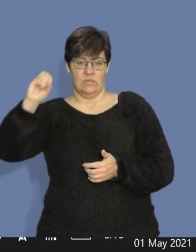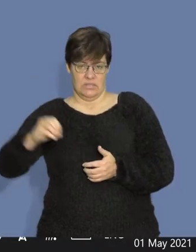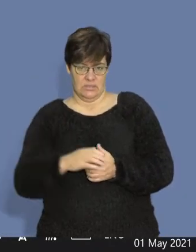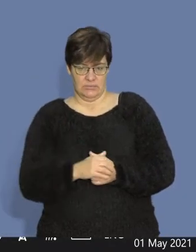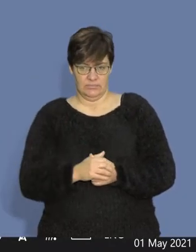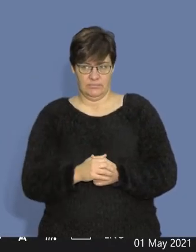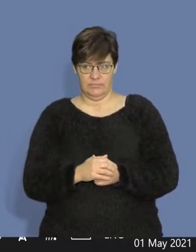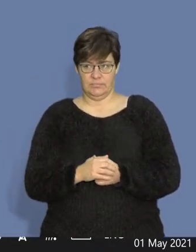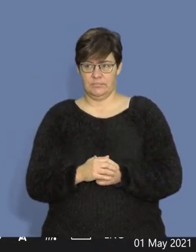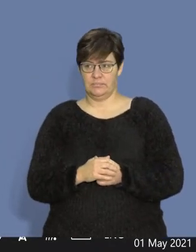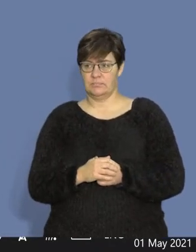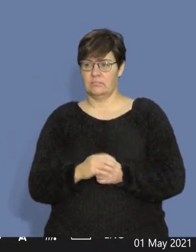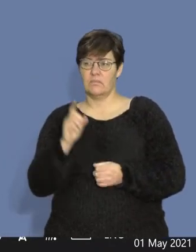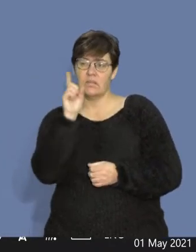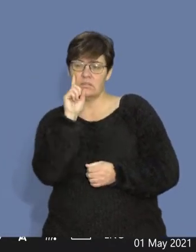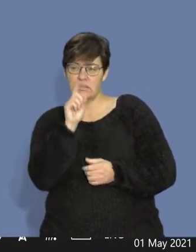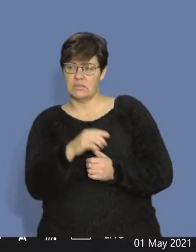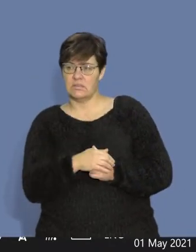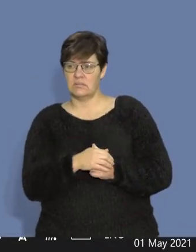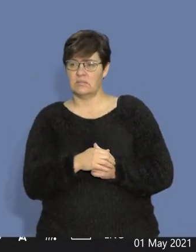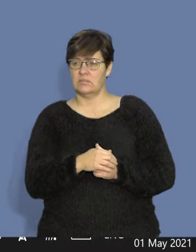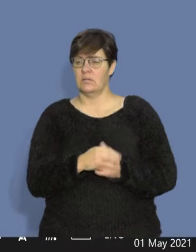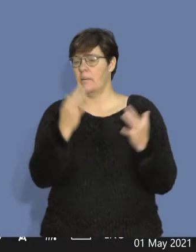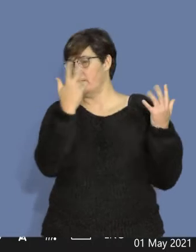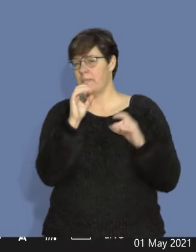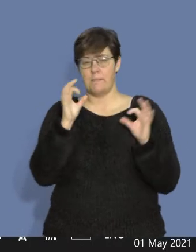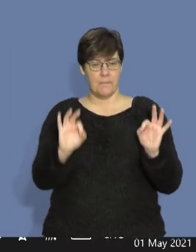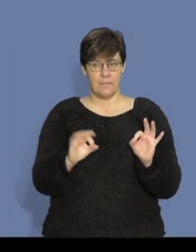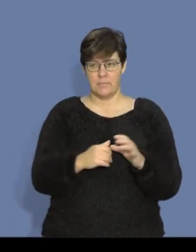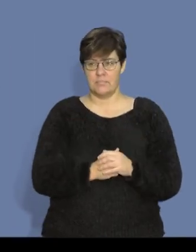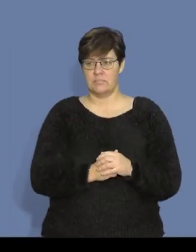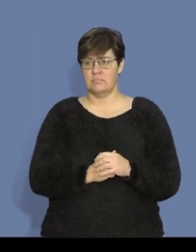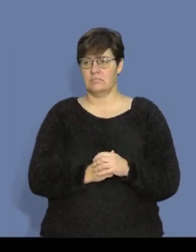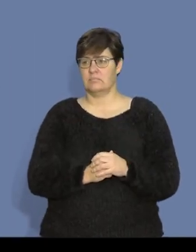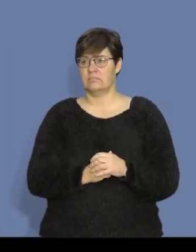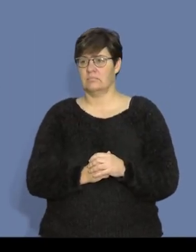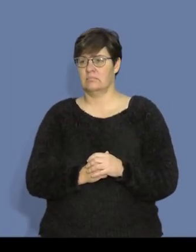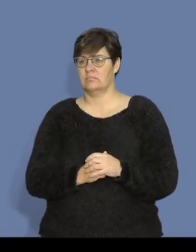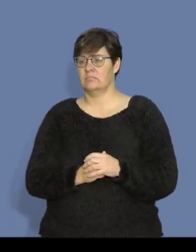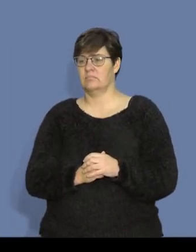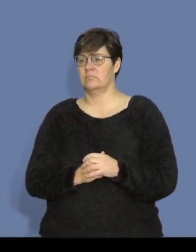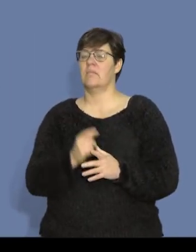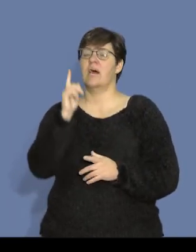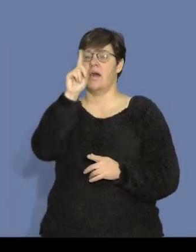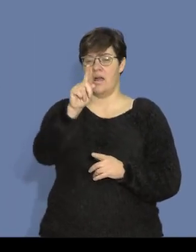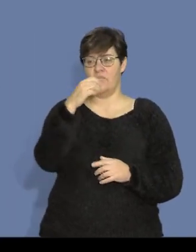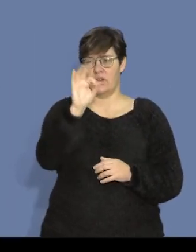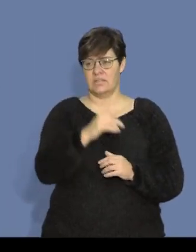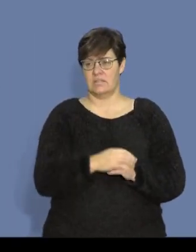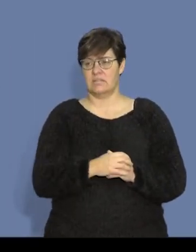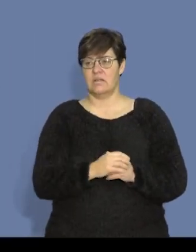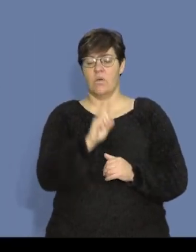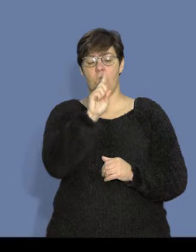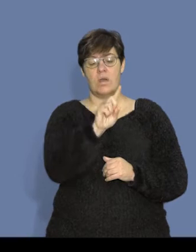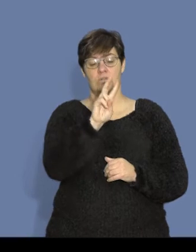180,000. Okay, let's check now if we have our calculation done. Here we can see, there we go. Watch what